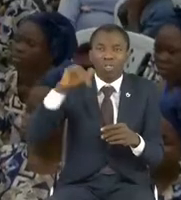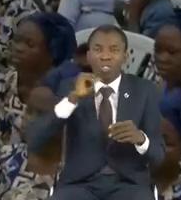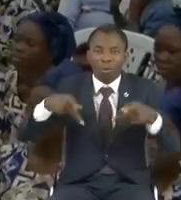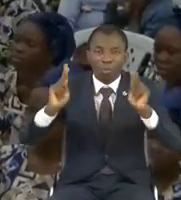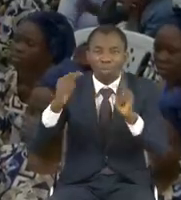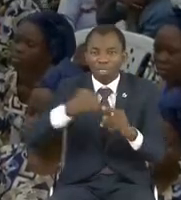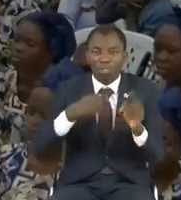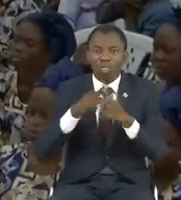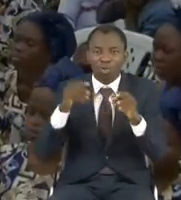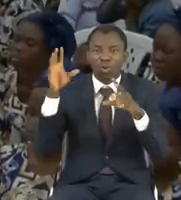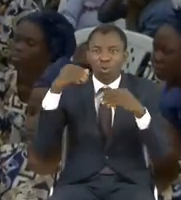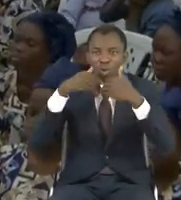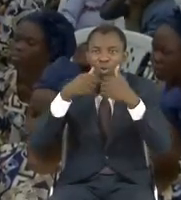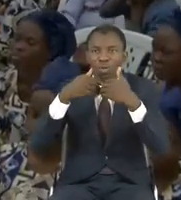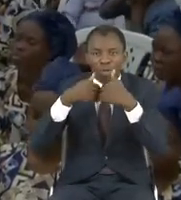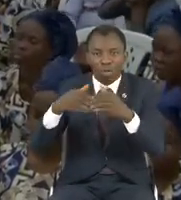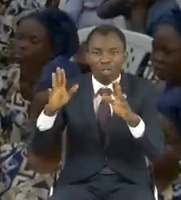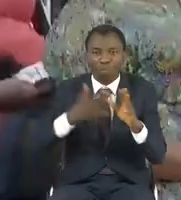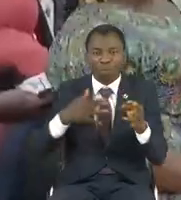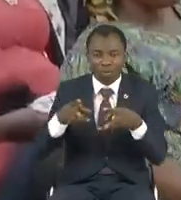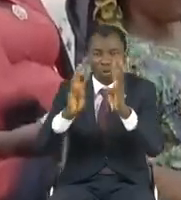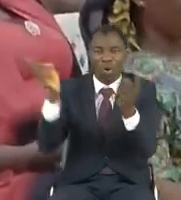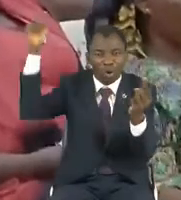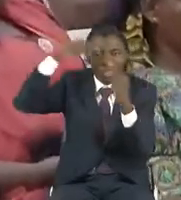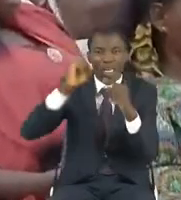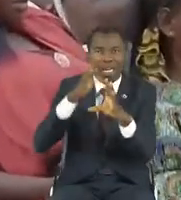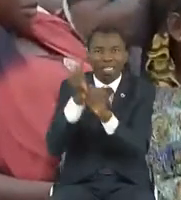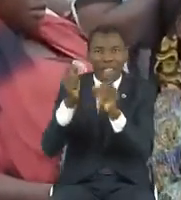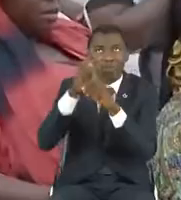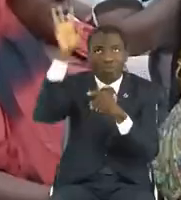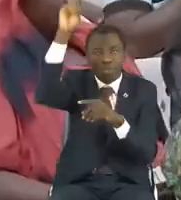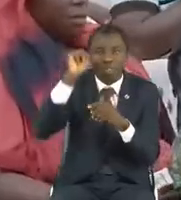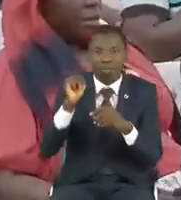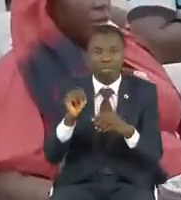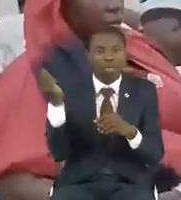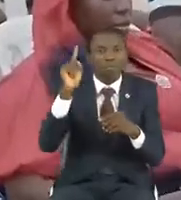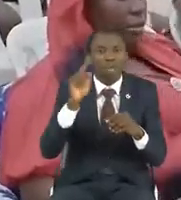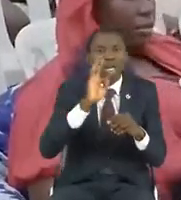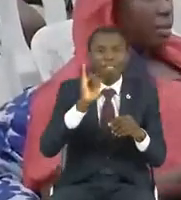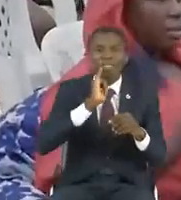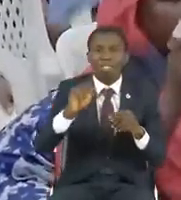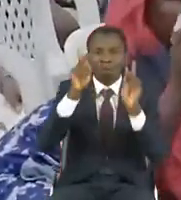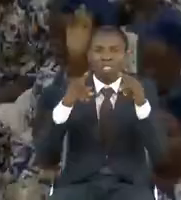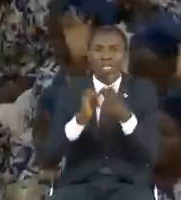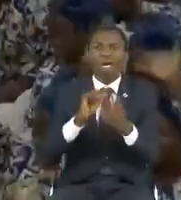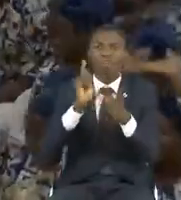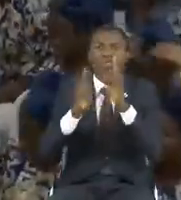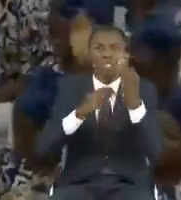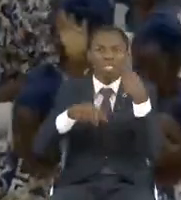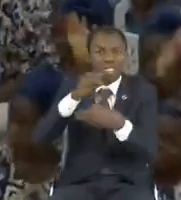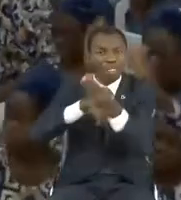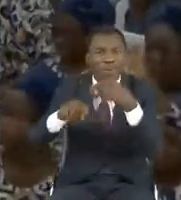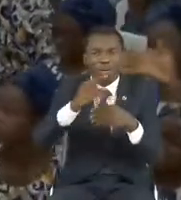get up yonder. He will take care of me. Amen. Where is the person I'm talking about? He'll take care of